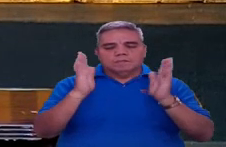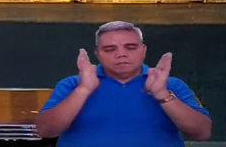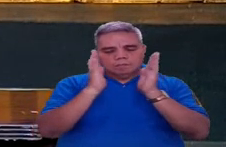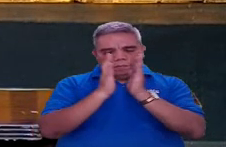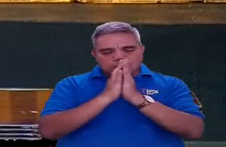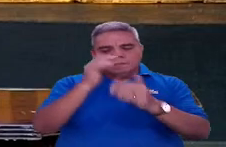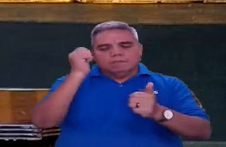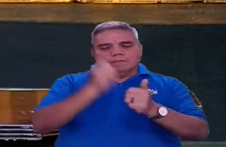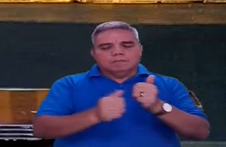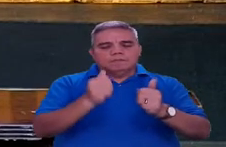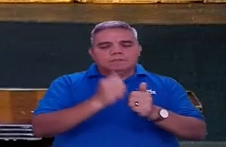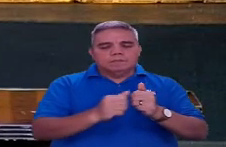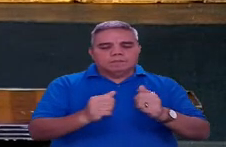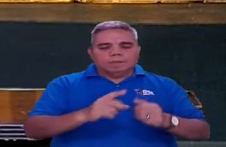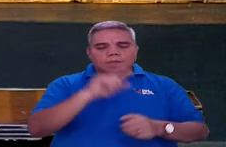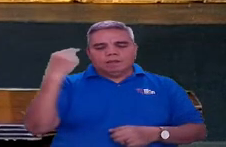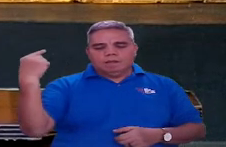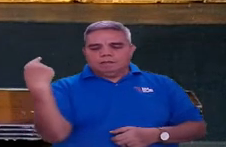that